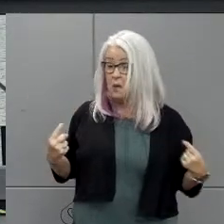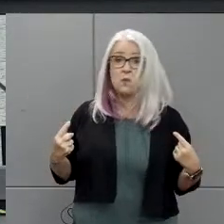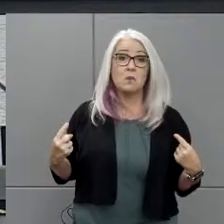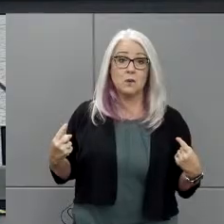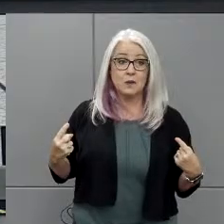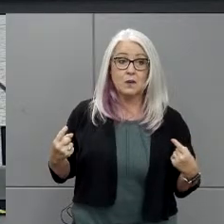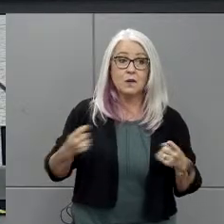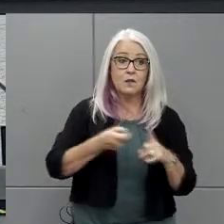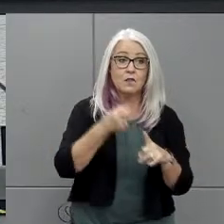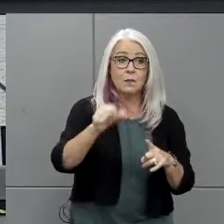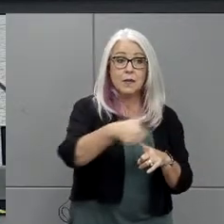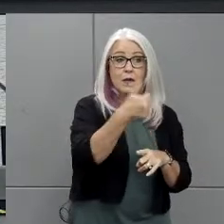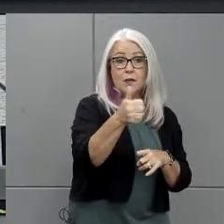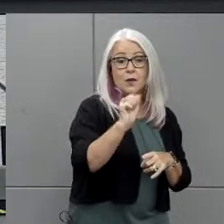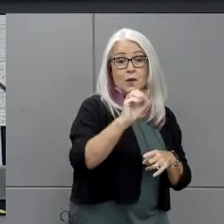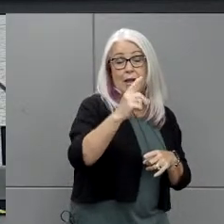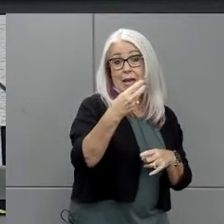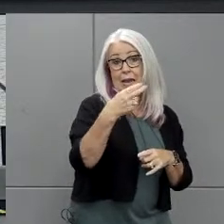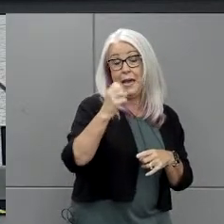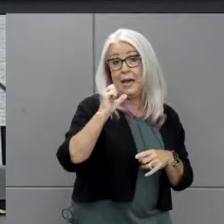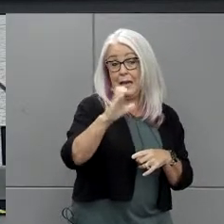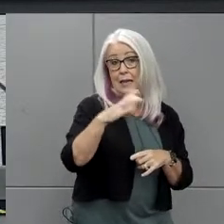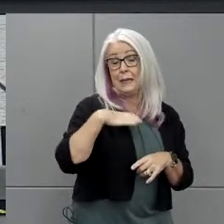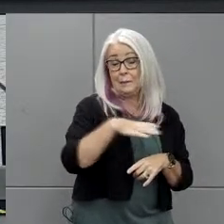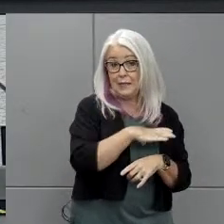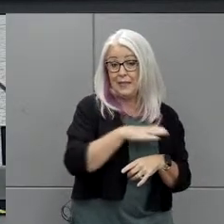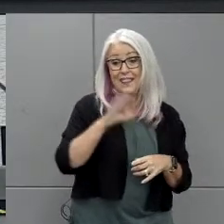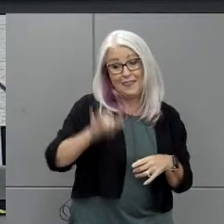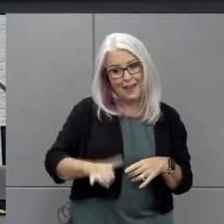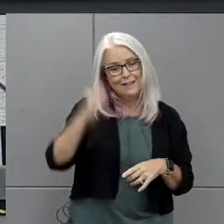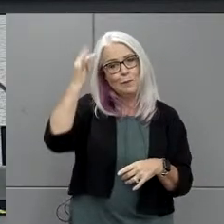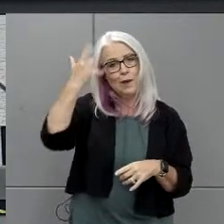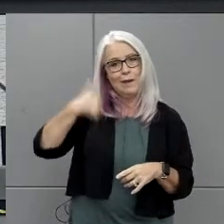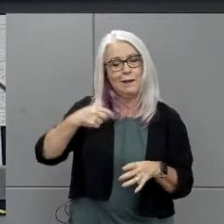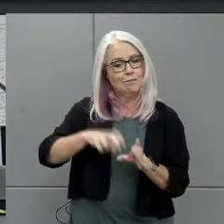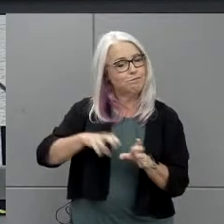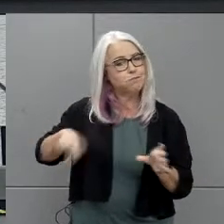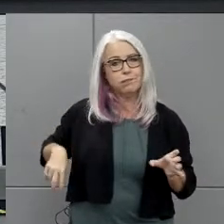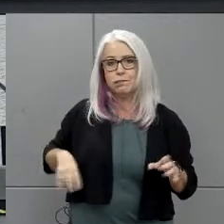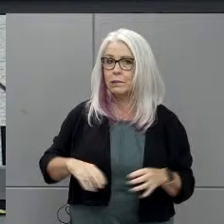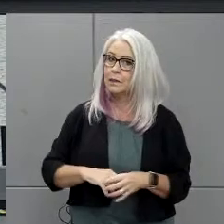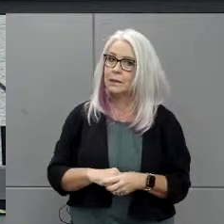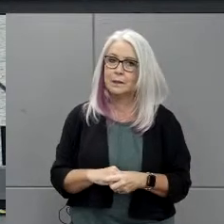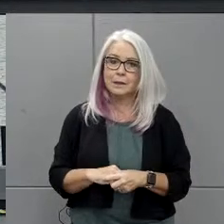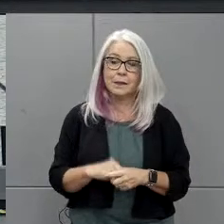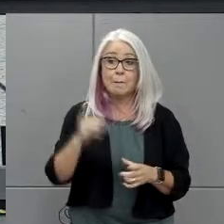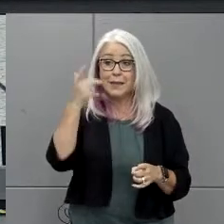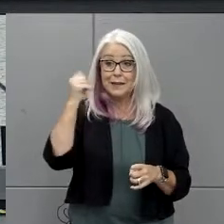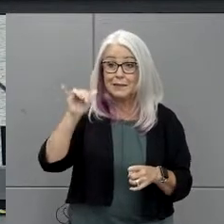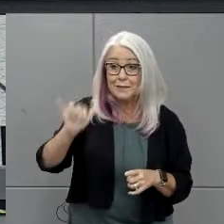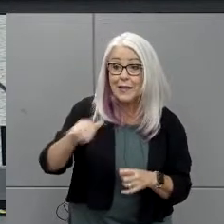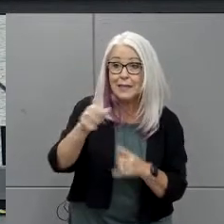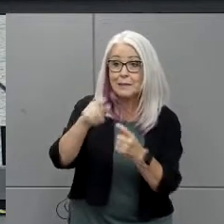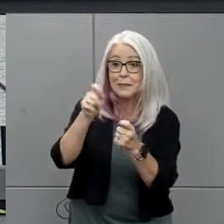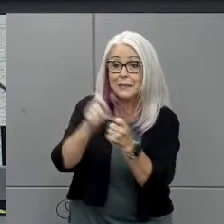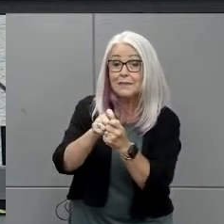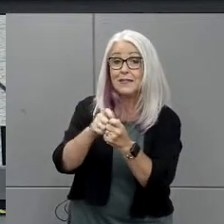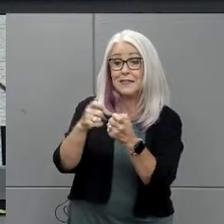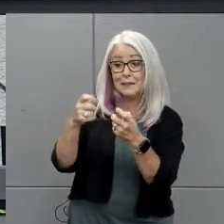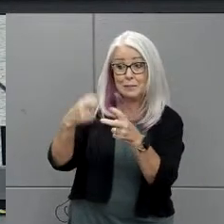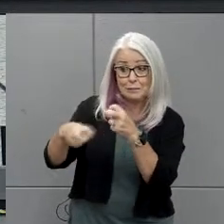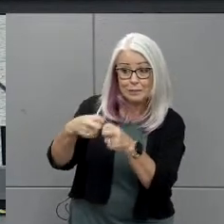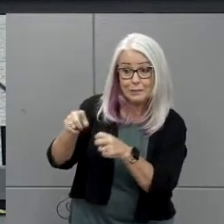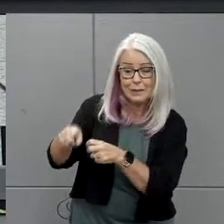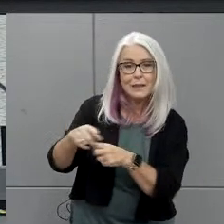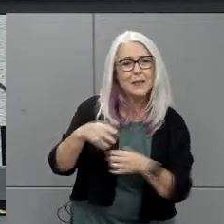members of the ad hoc committee. And that was the reason I resigned, was over that issue specifically. The way this